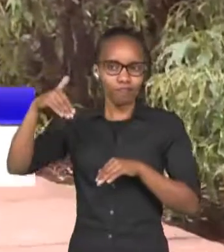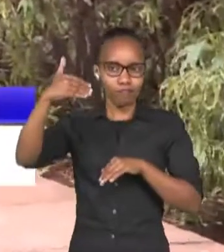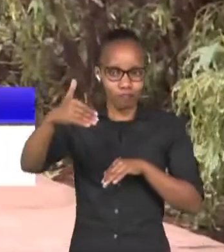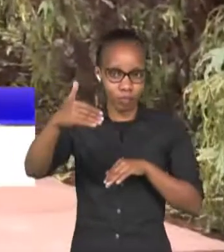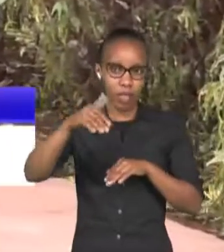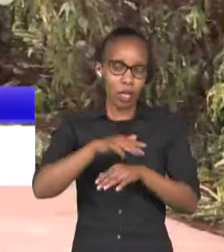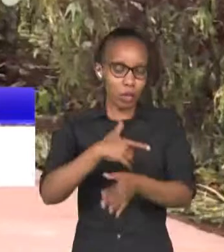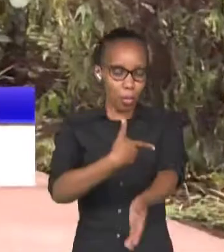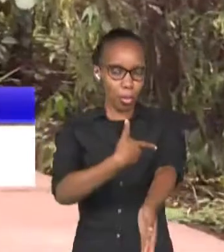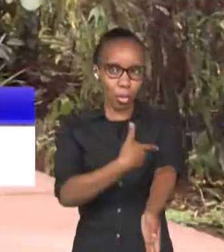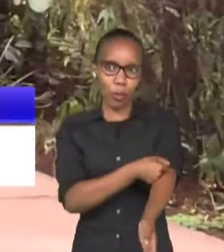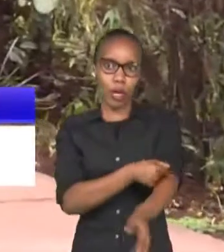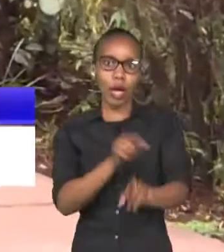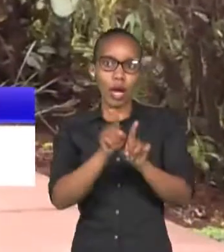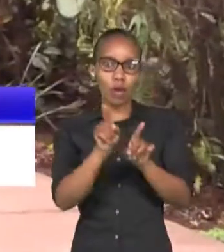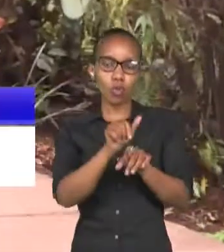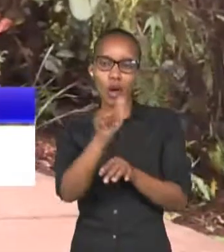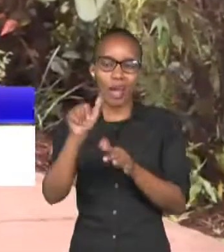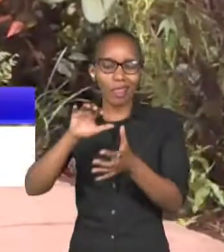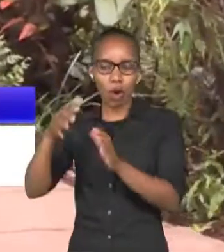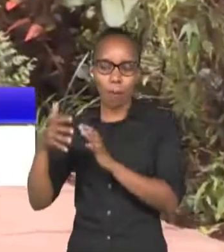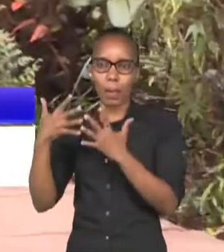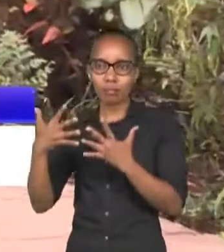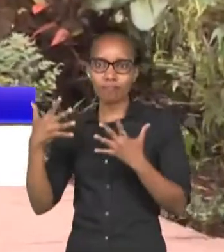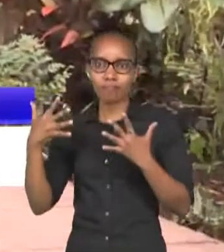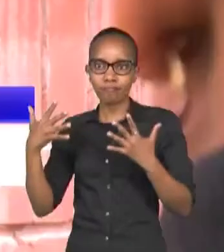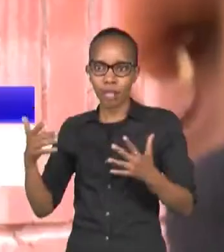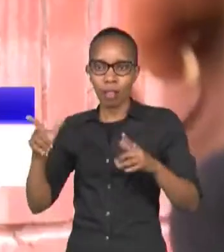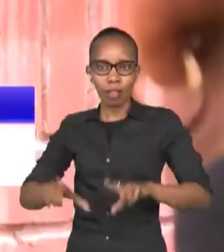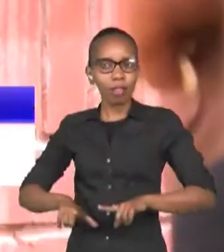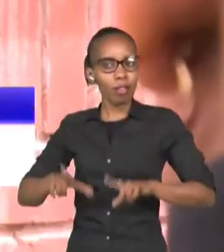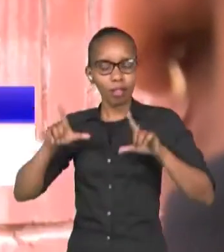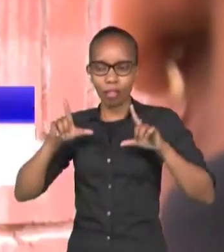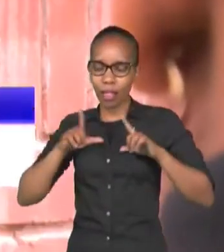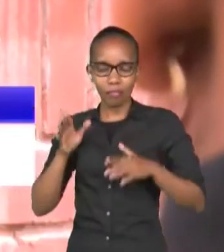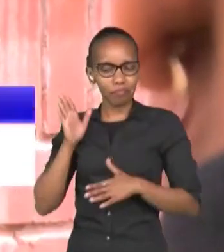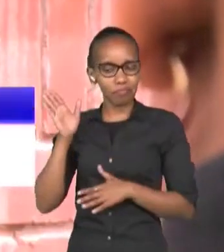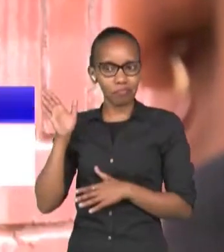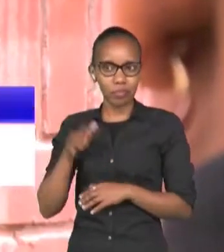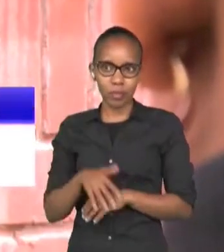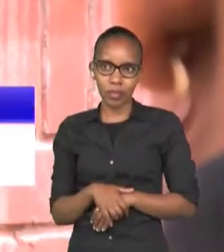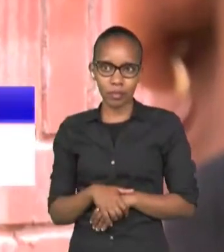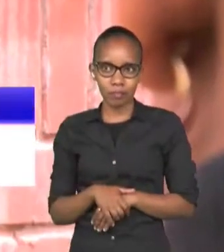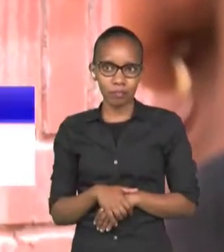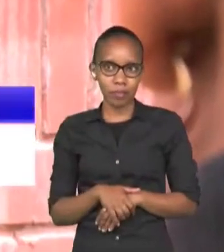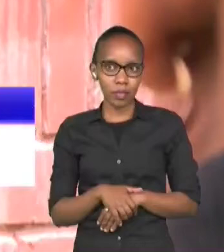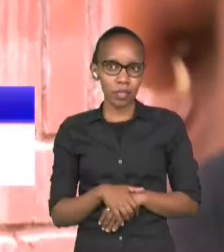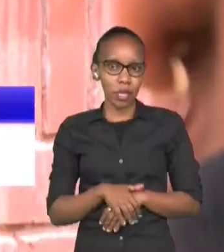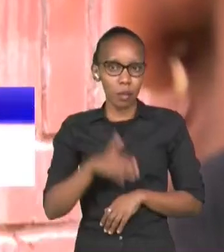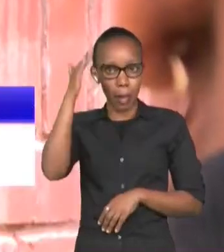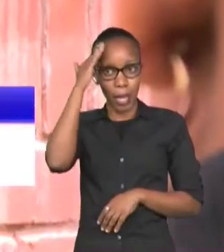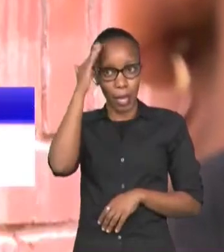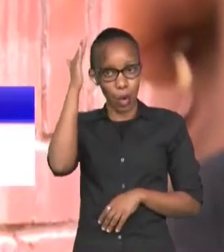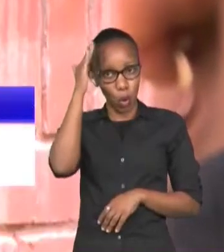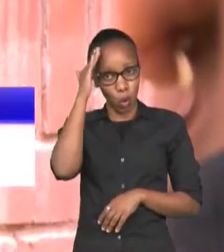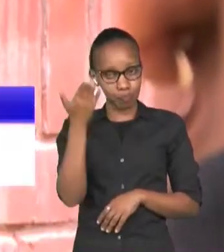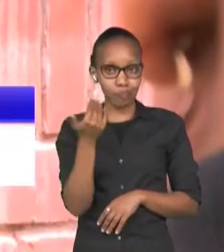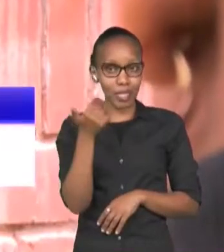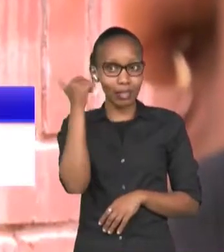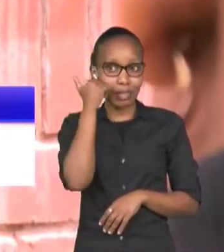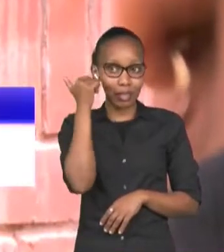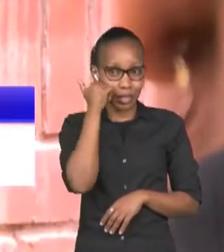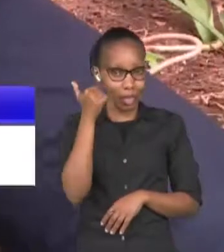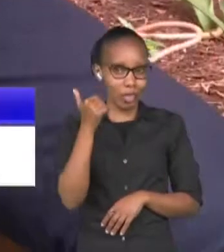and a lot of other complications that have become part and parcel of his lifestyle. When I was diagnosed with diabetes, it was a very tough situation in